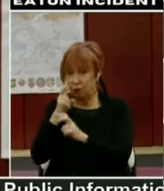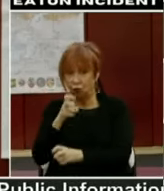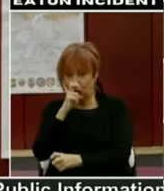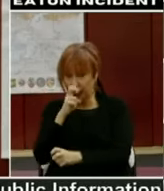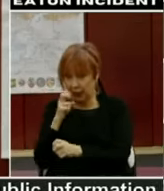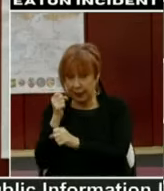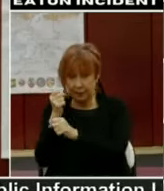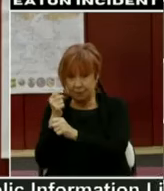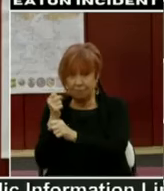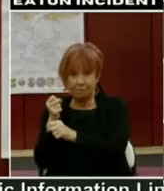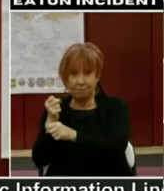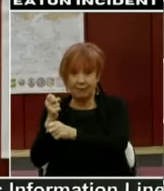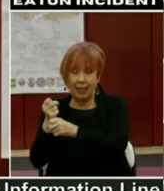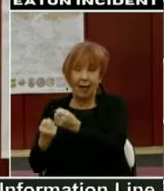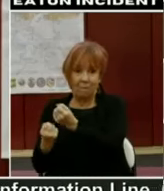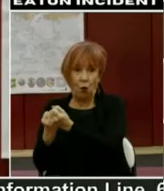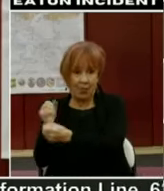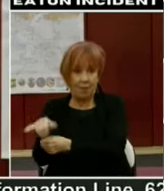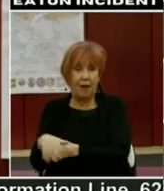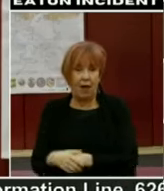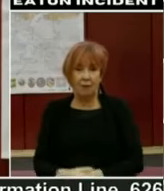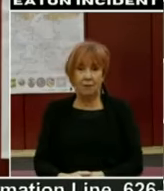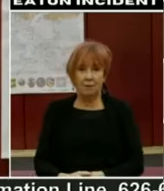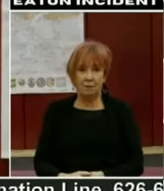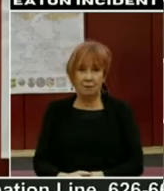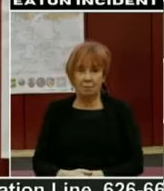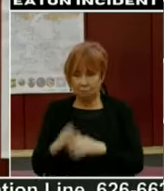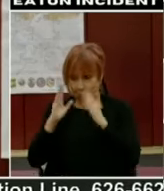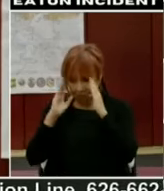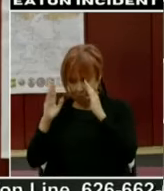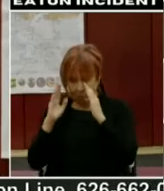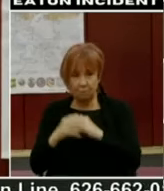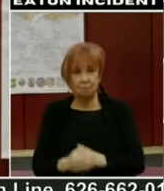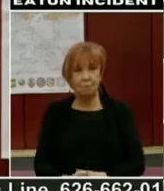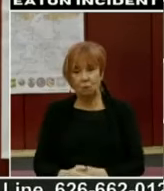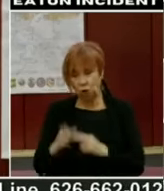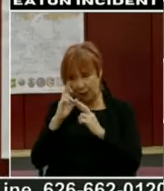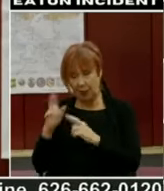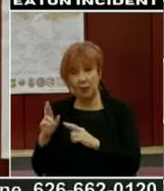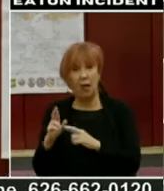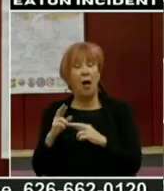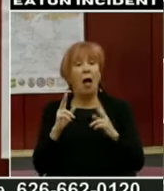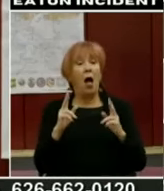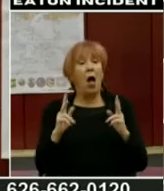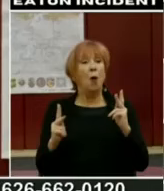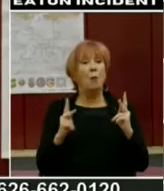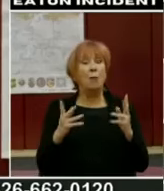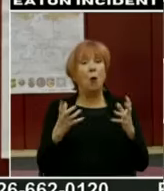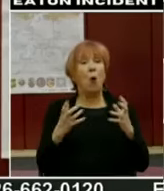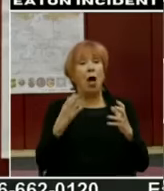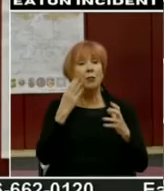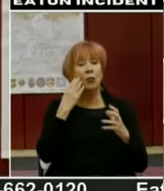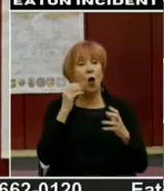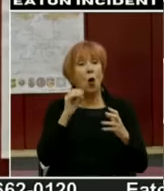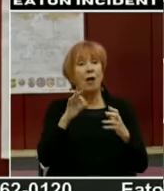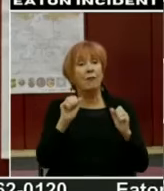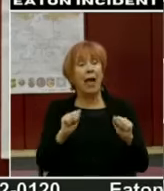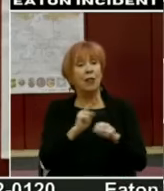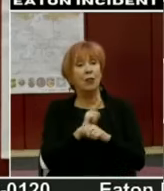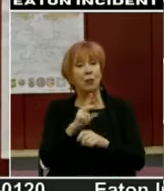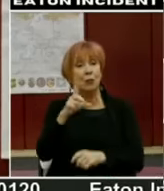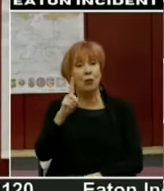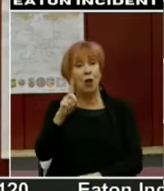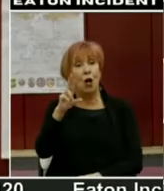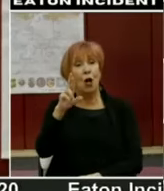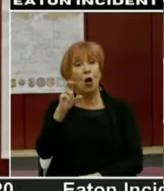Please adhere to it. There was questions about whether people can bring drones or fly drones into the affected